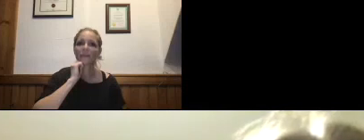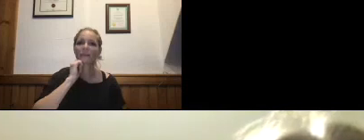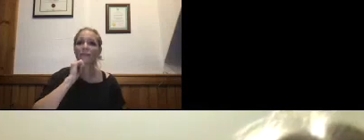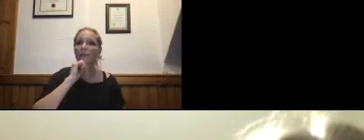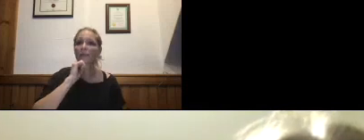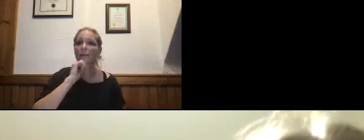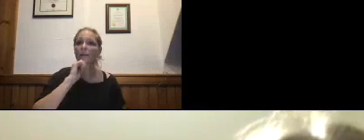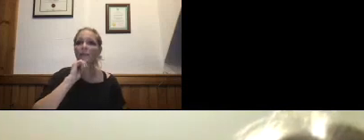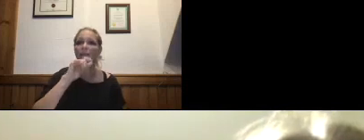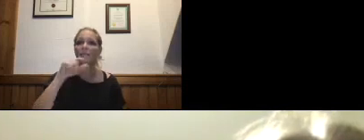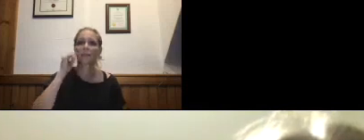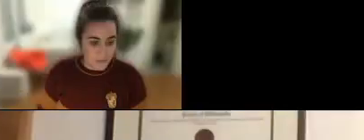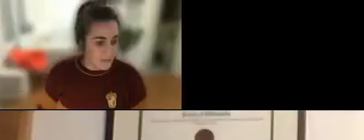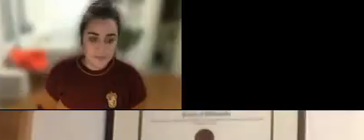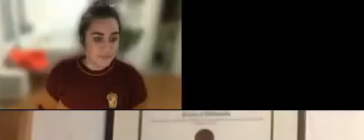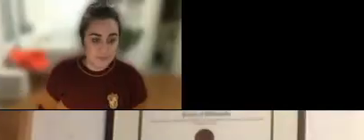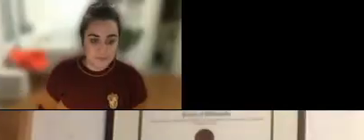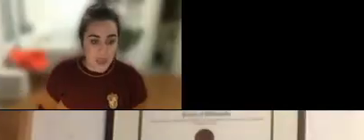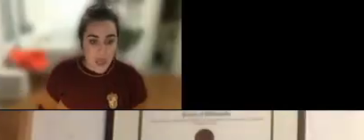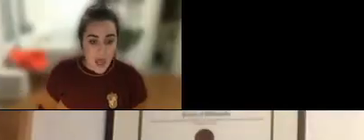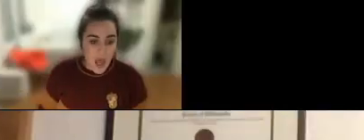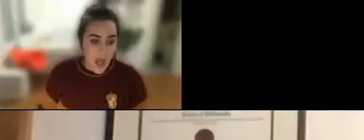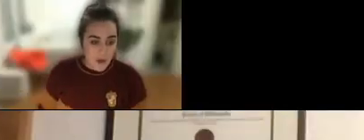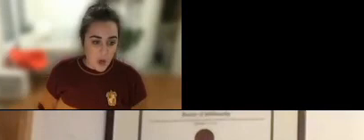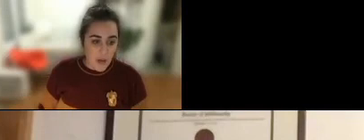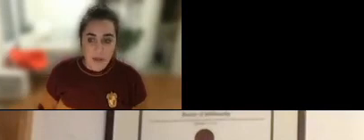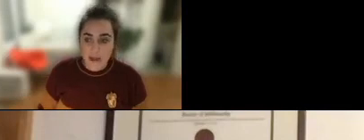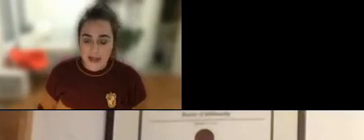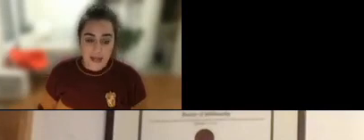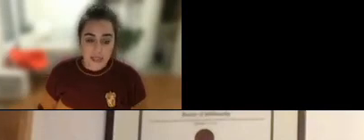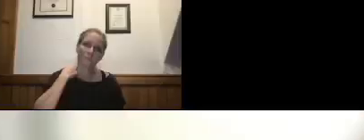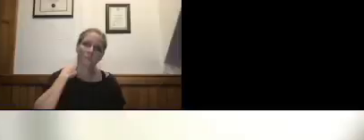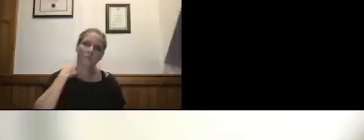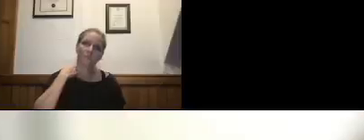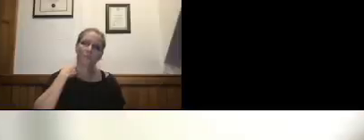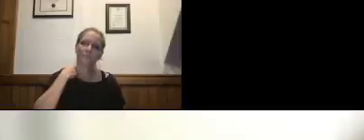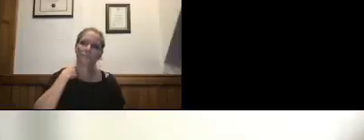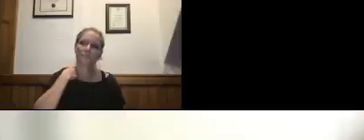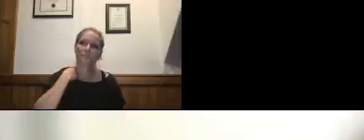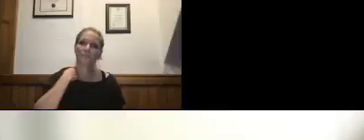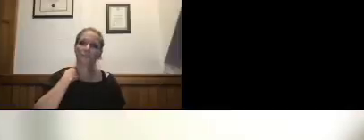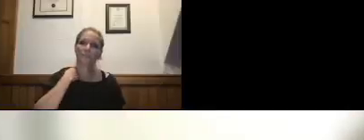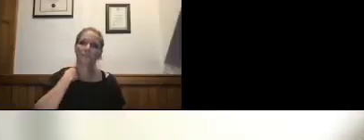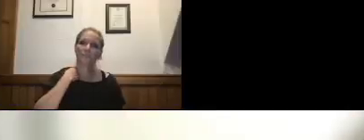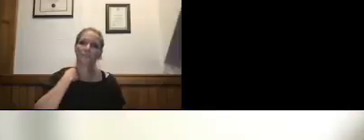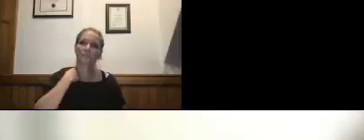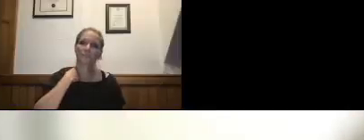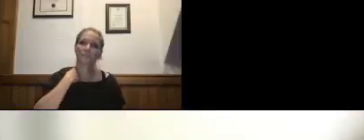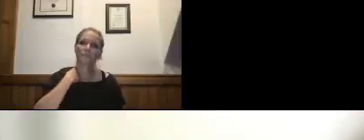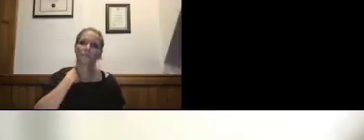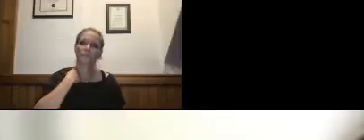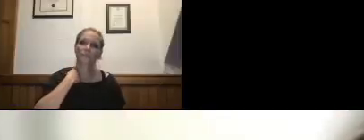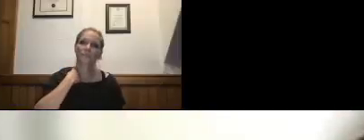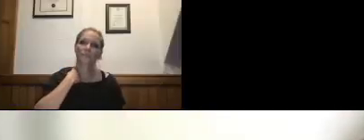I'm not sure. I'm not aware of any. Rachel, do you know? I'm not aware of any specific clinical trials happening